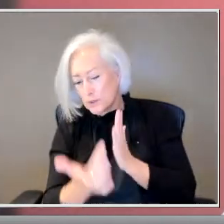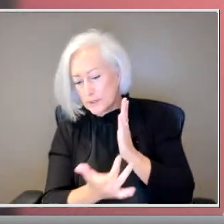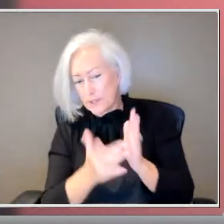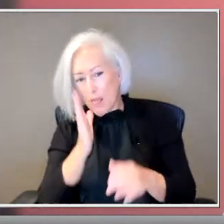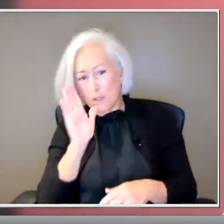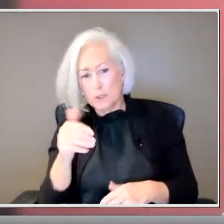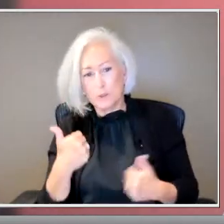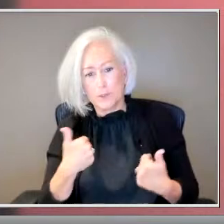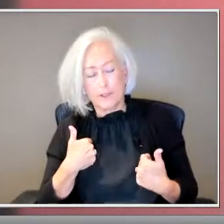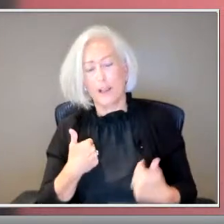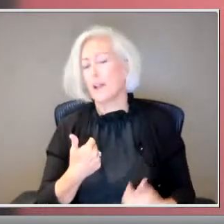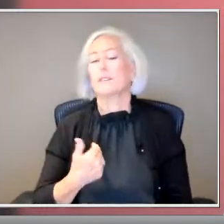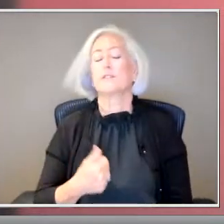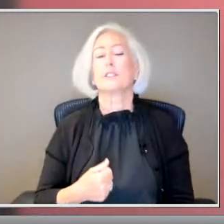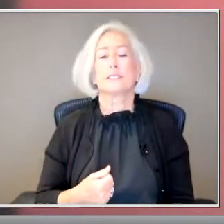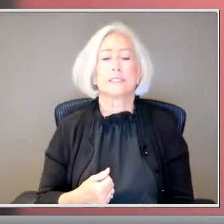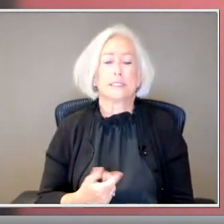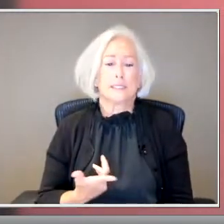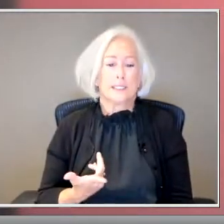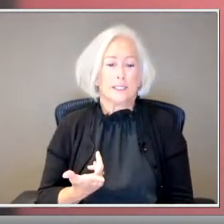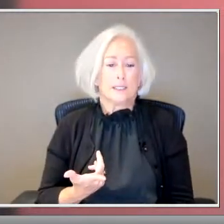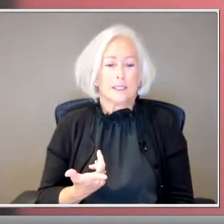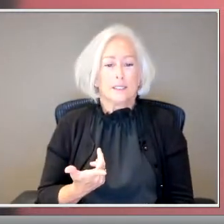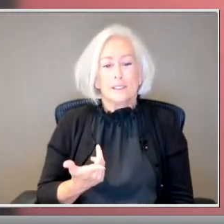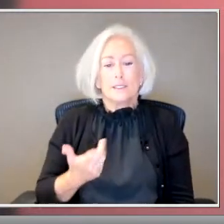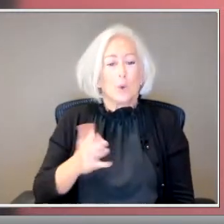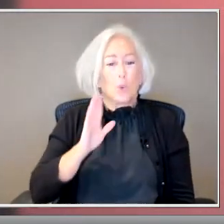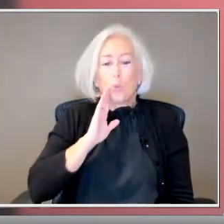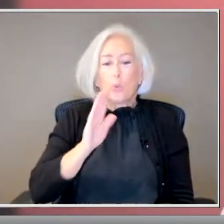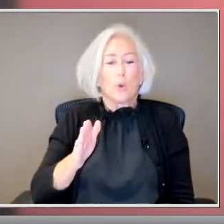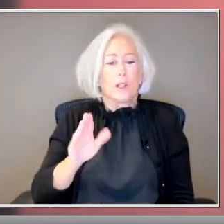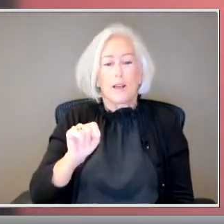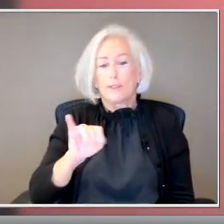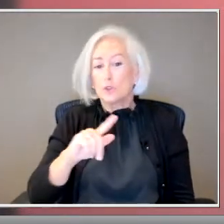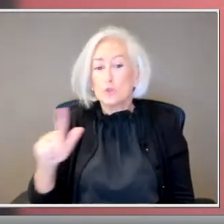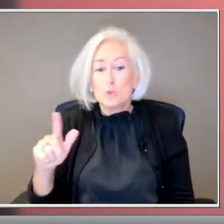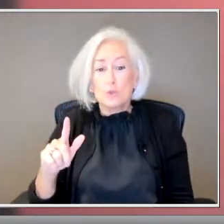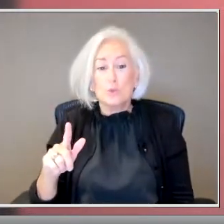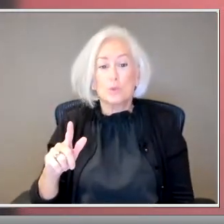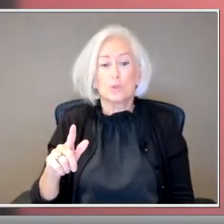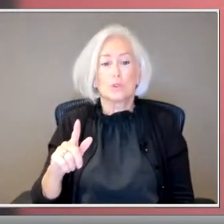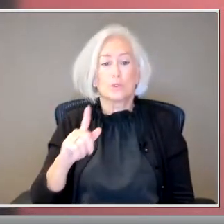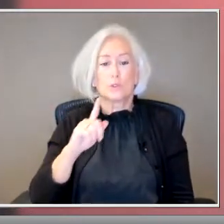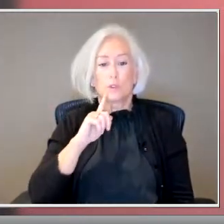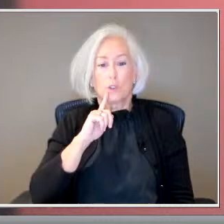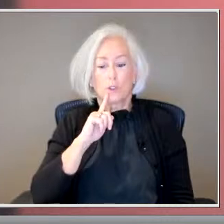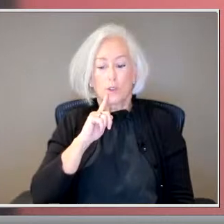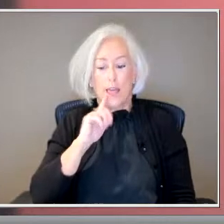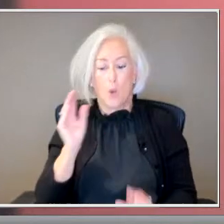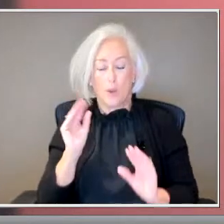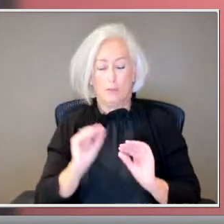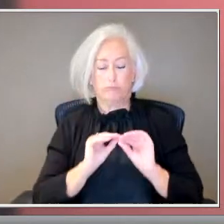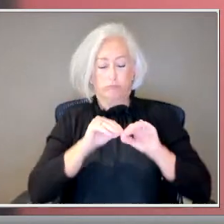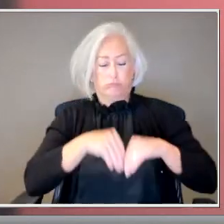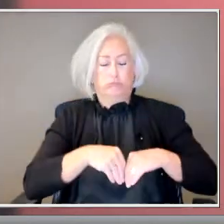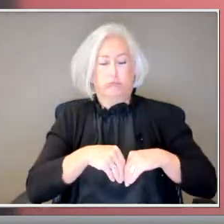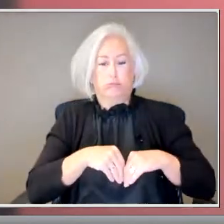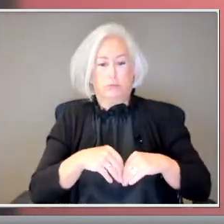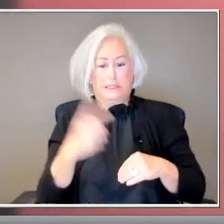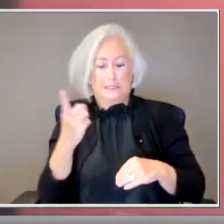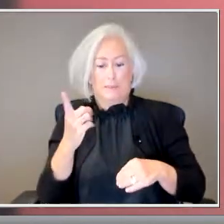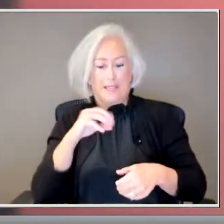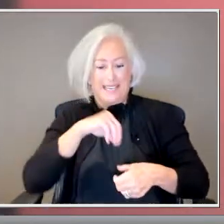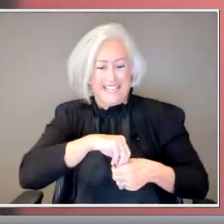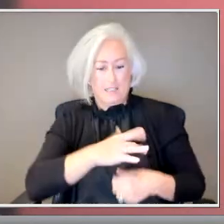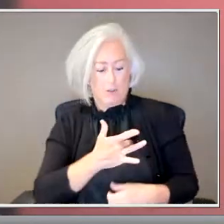it may be an implanting tool, or if maybe something that we are putting in patients' hearts. So we want to make sure that we know everything about it, the